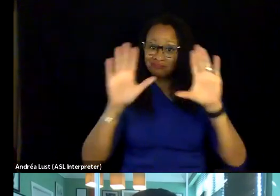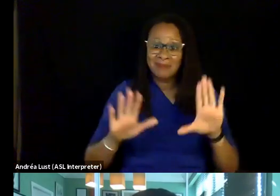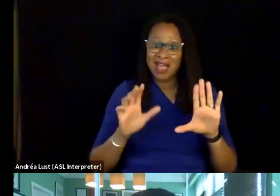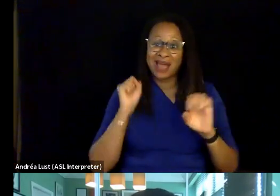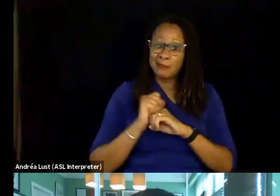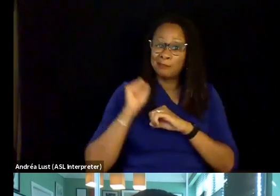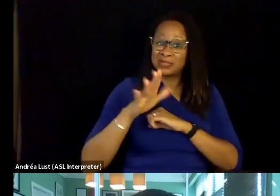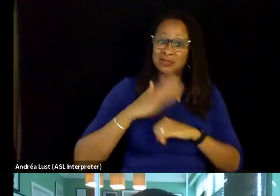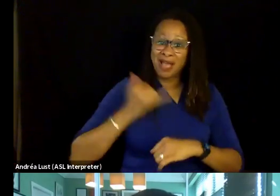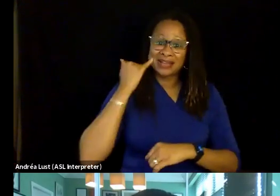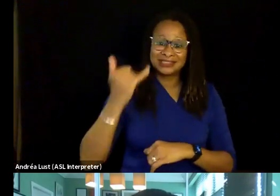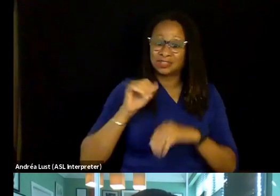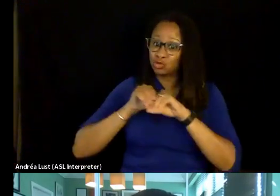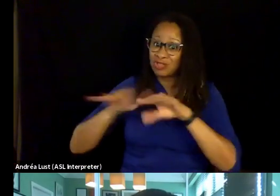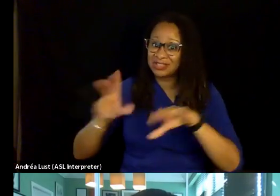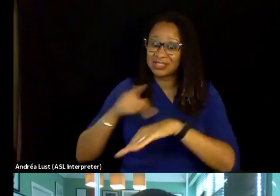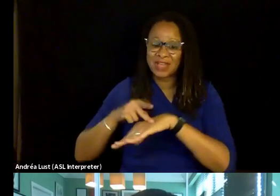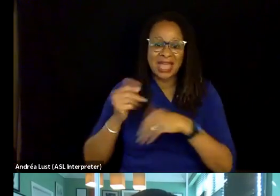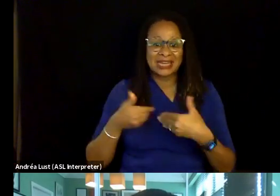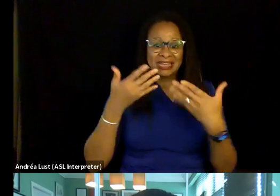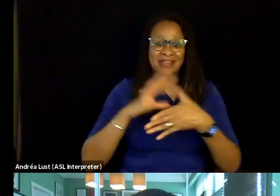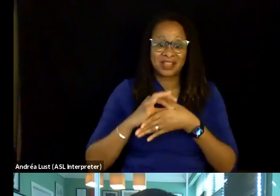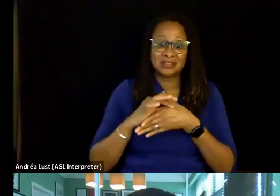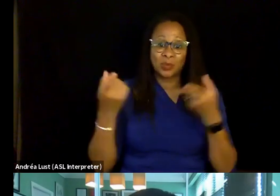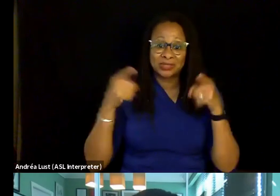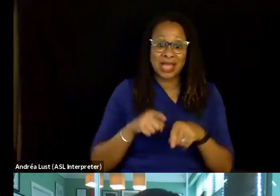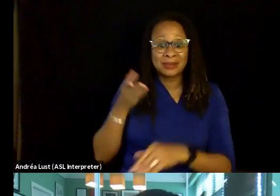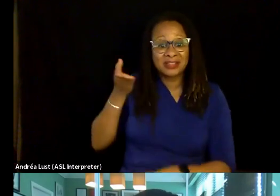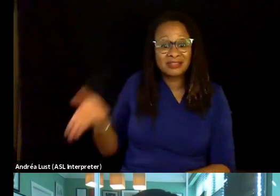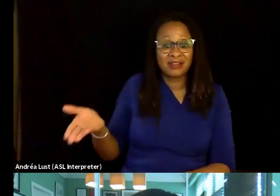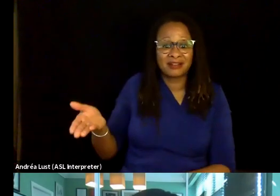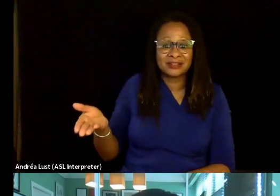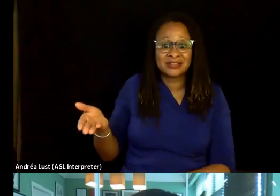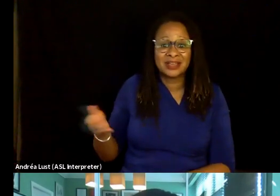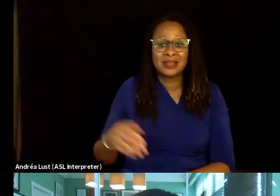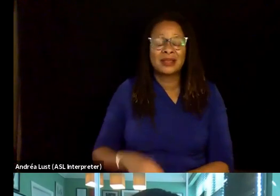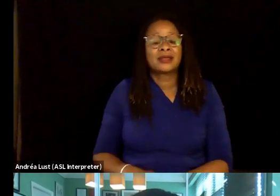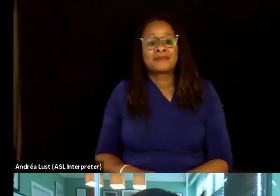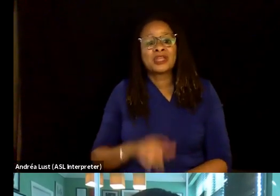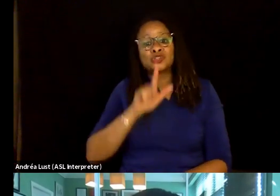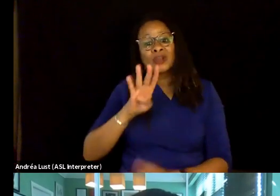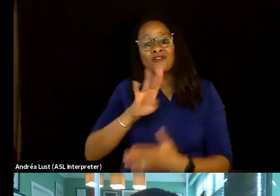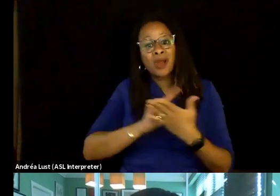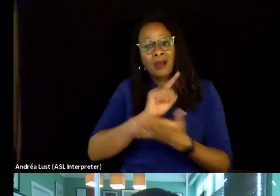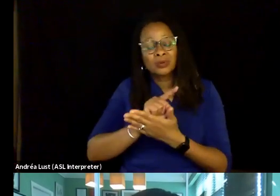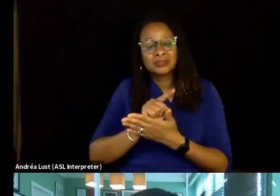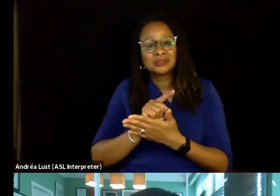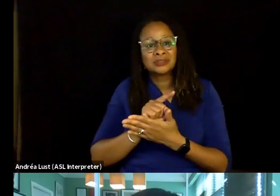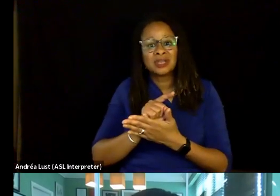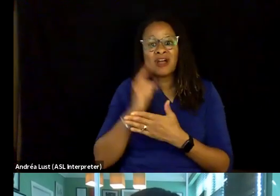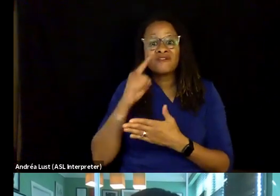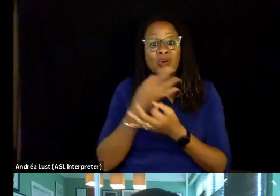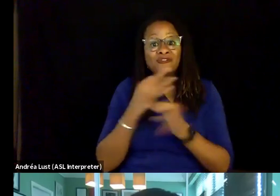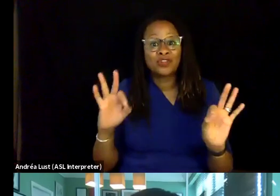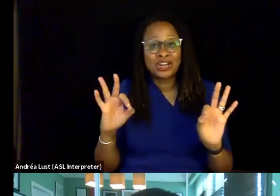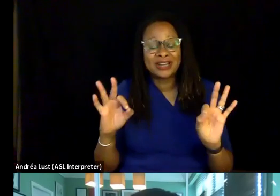them, and I sort of gave them the context of what was happening in the country. And I said, 24 hours for free.